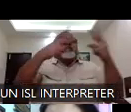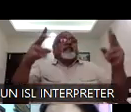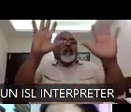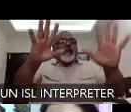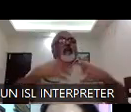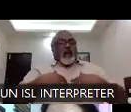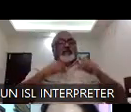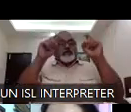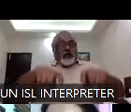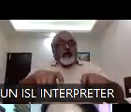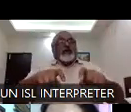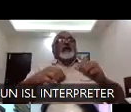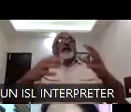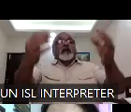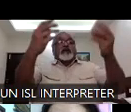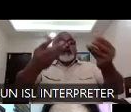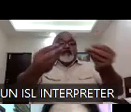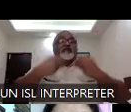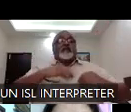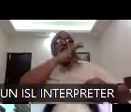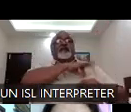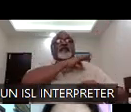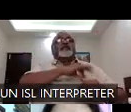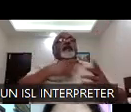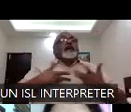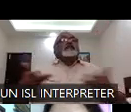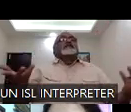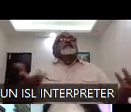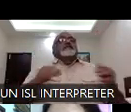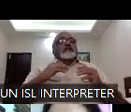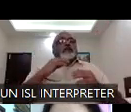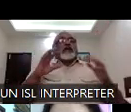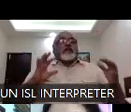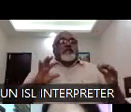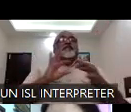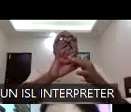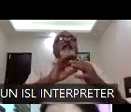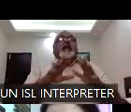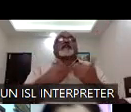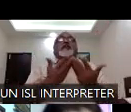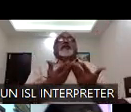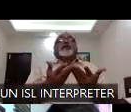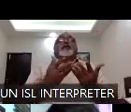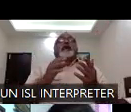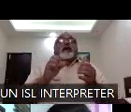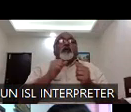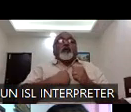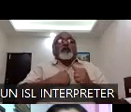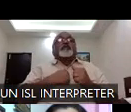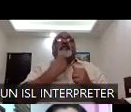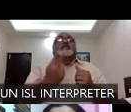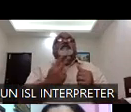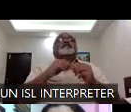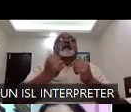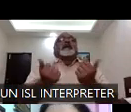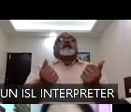also says, that nothing about us without us, unless their voices are included in the mainstream, then only